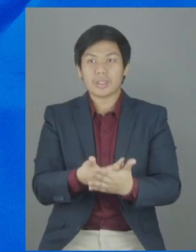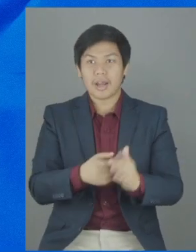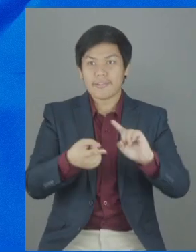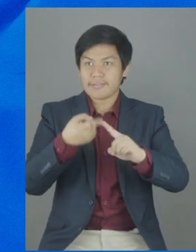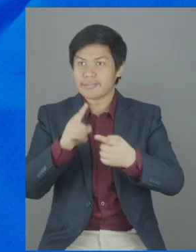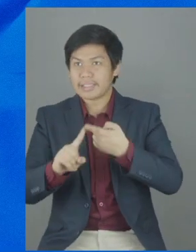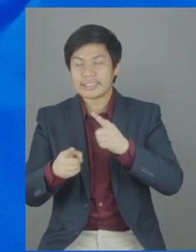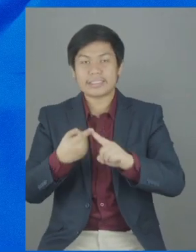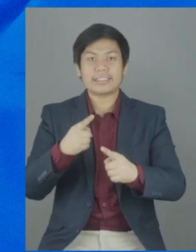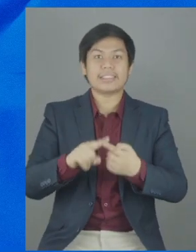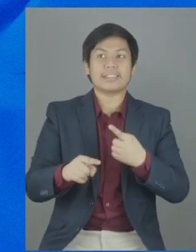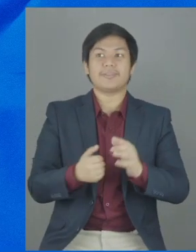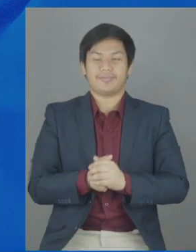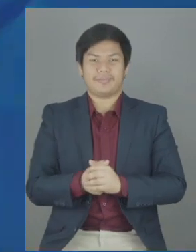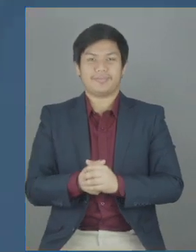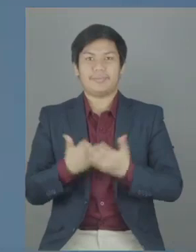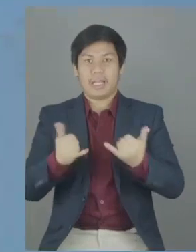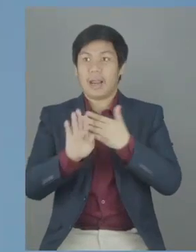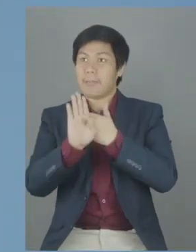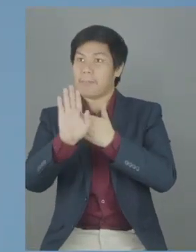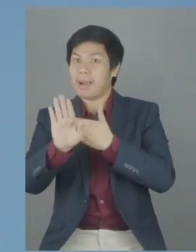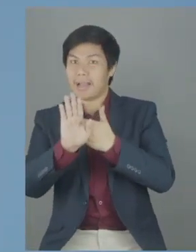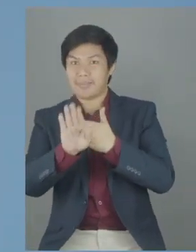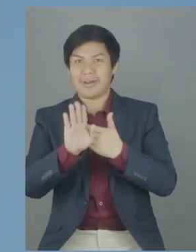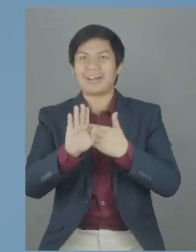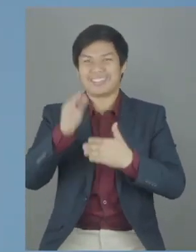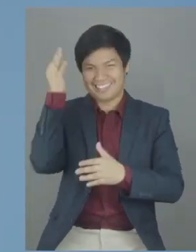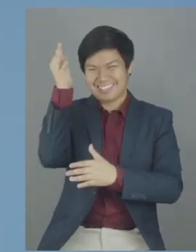friends. Going back.